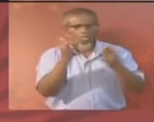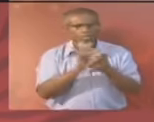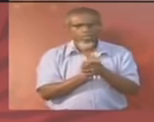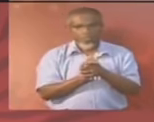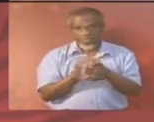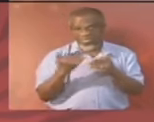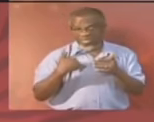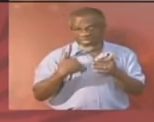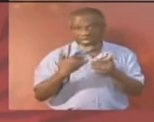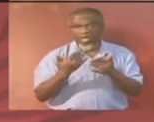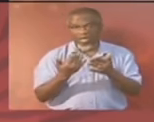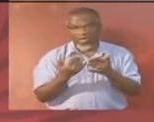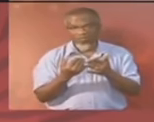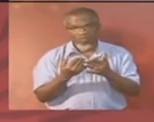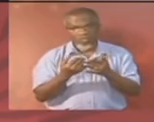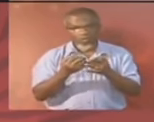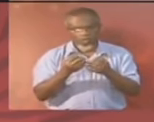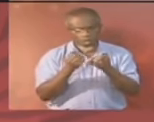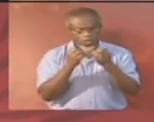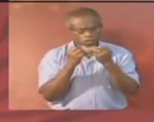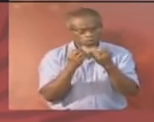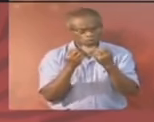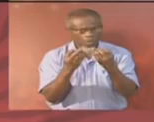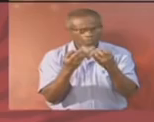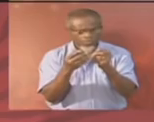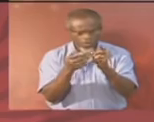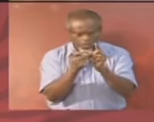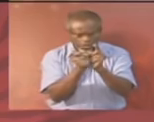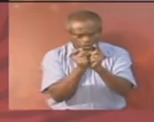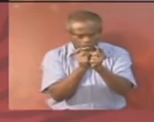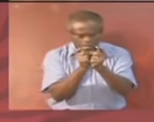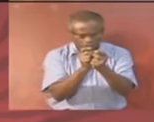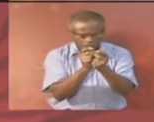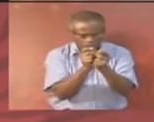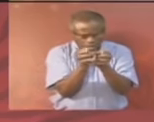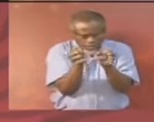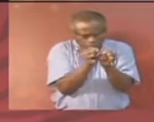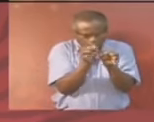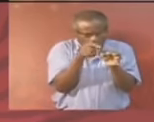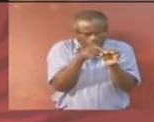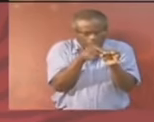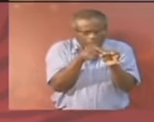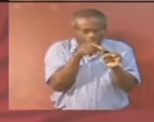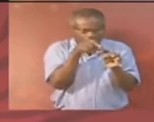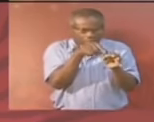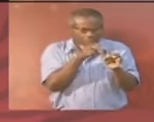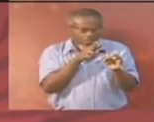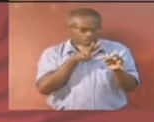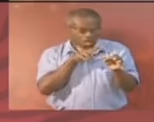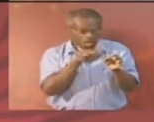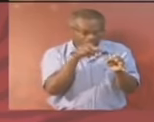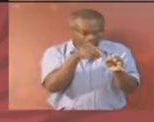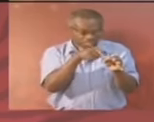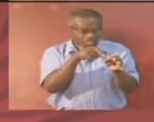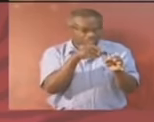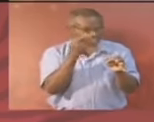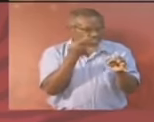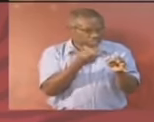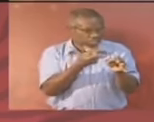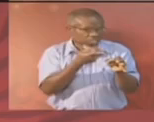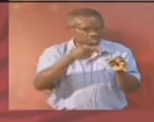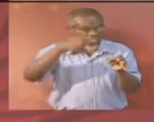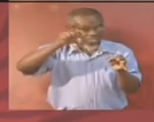a large number of mutations, including mutations in a part of the virus called the spike protein. And that spike protein